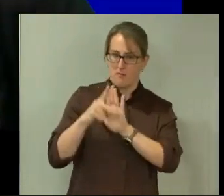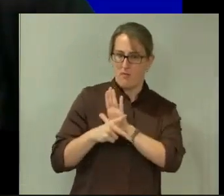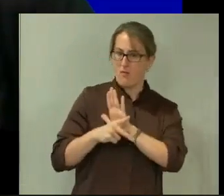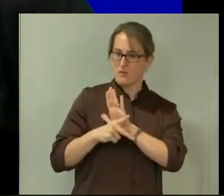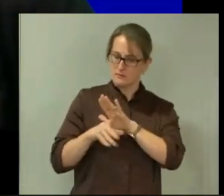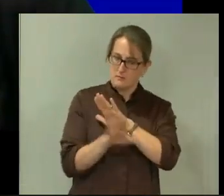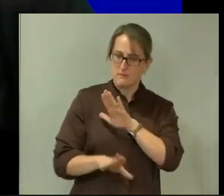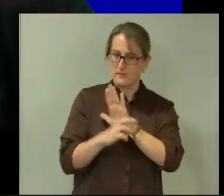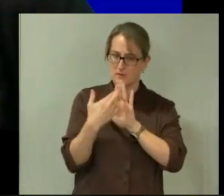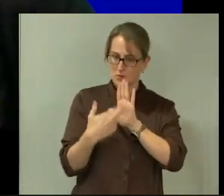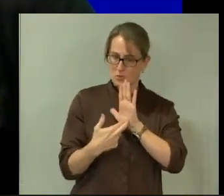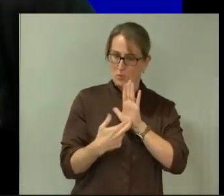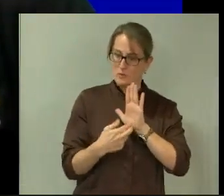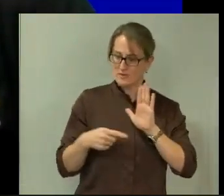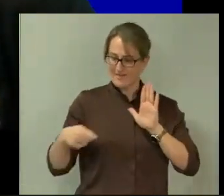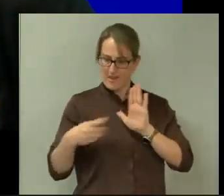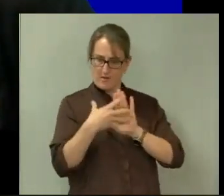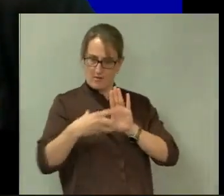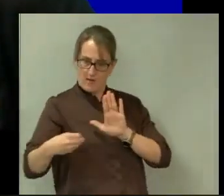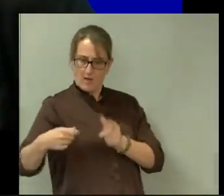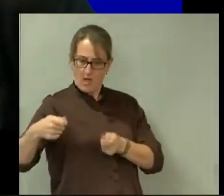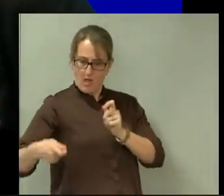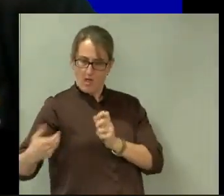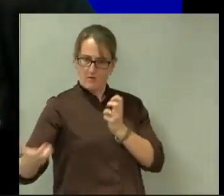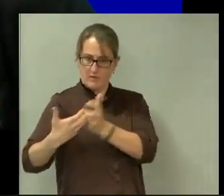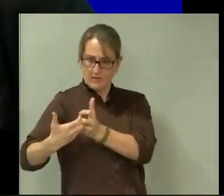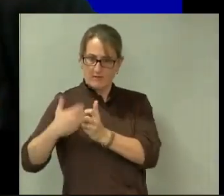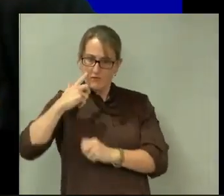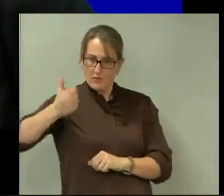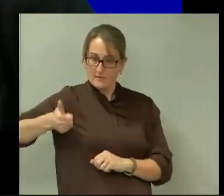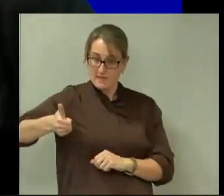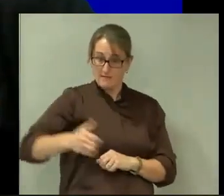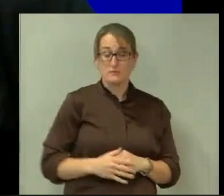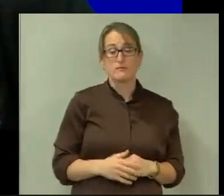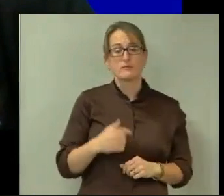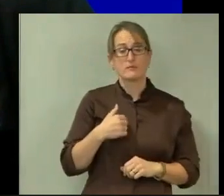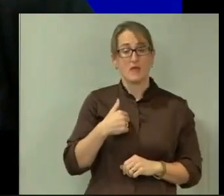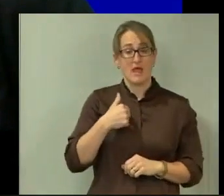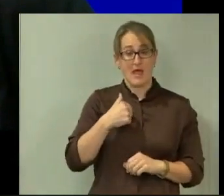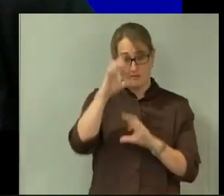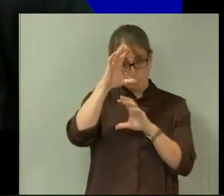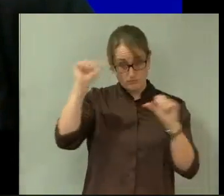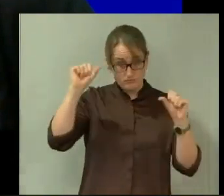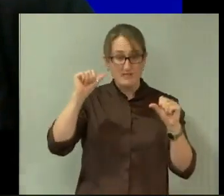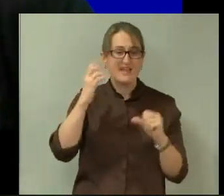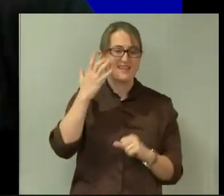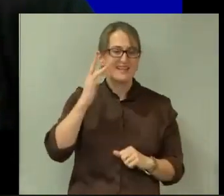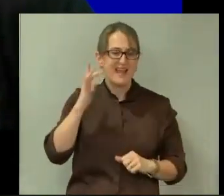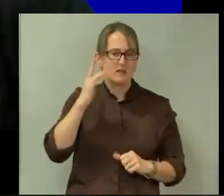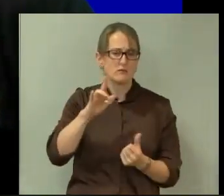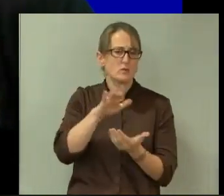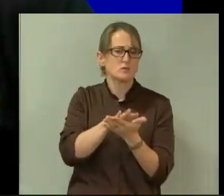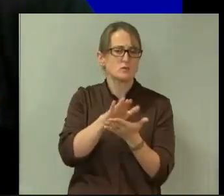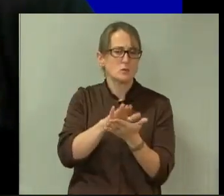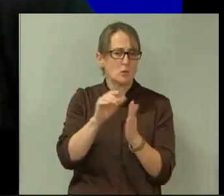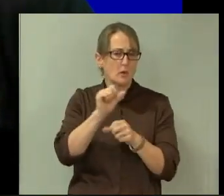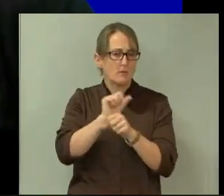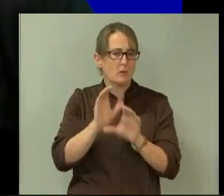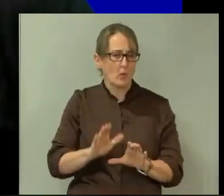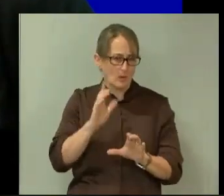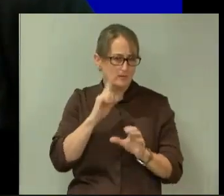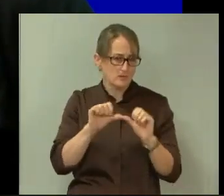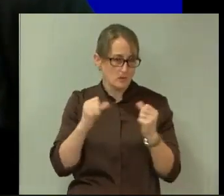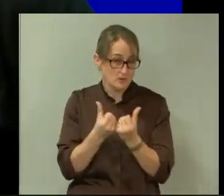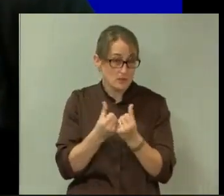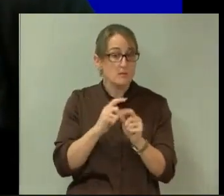to work off of. I have been a custodian. I'm the president of the California School Employees Association, but I have been a